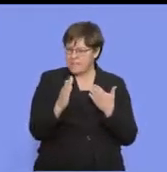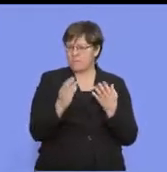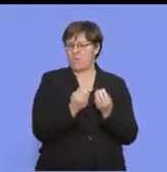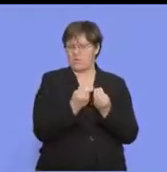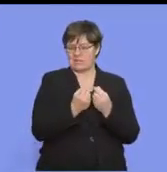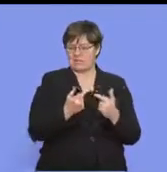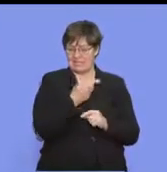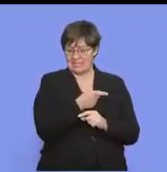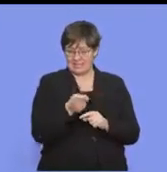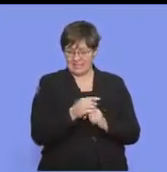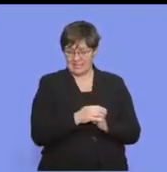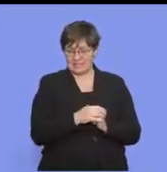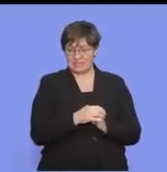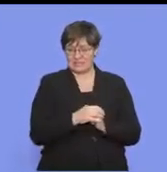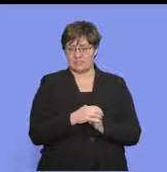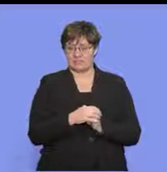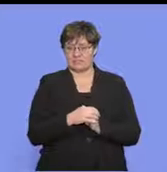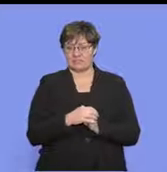organisms or certain of the,